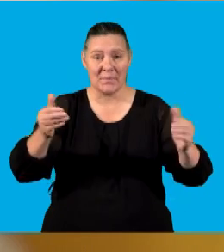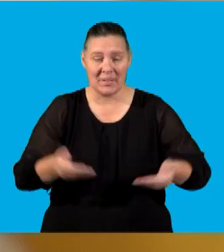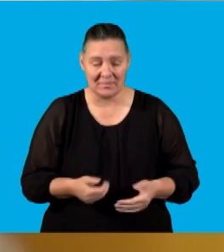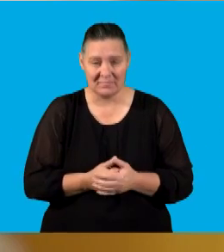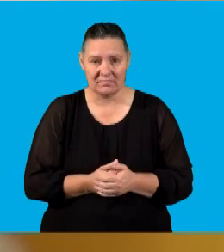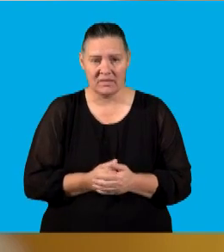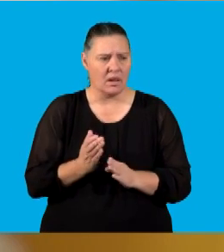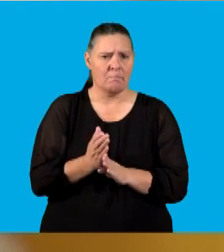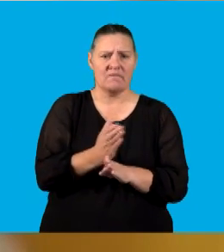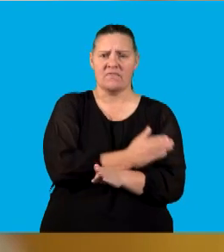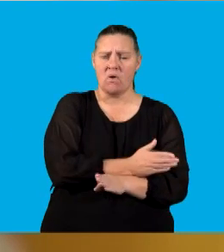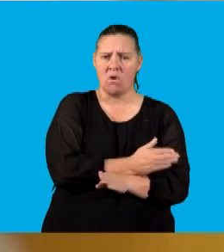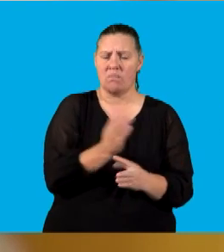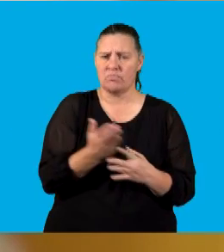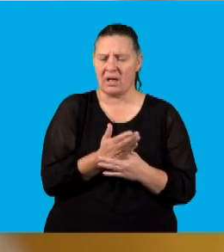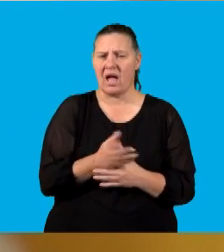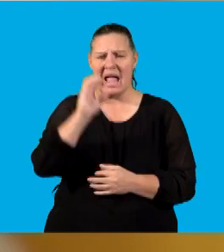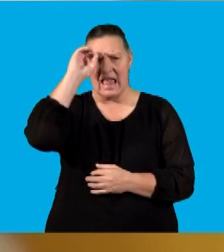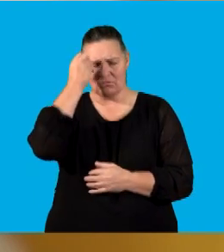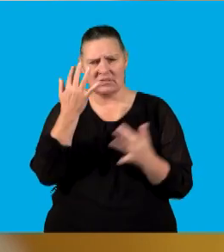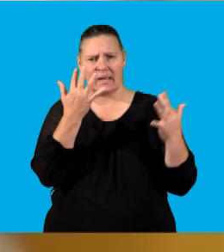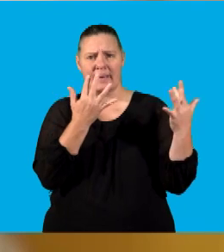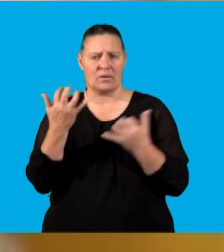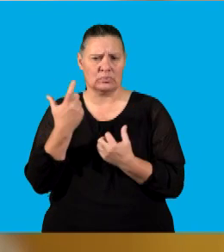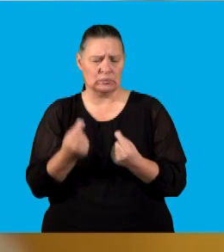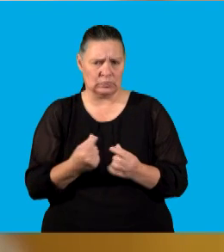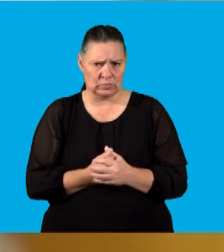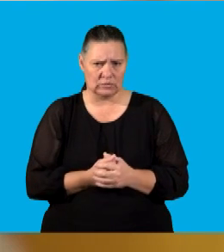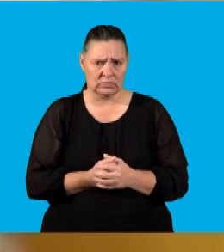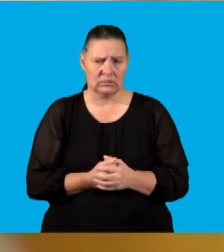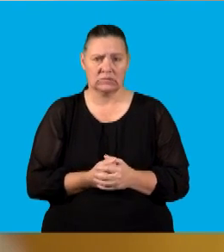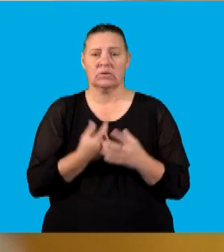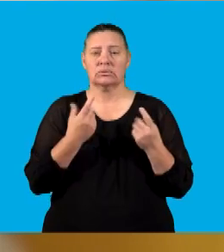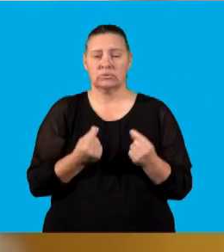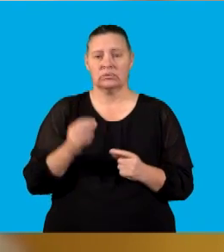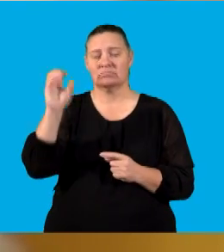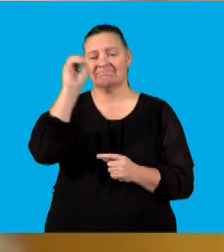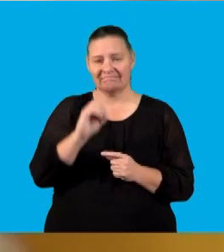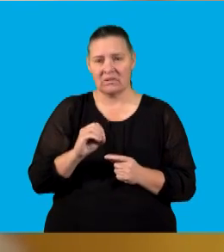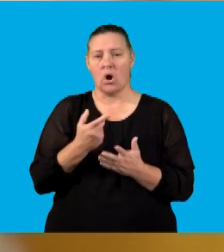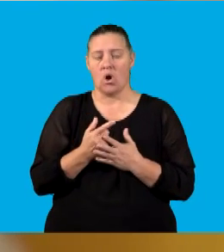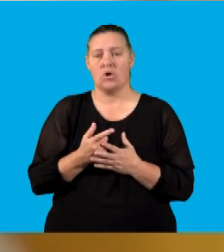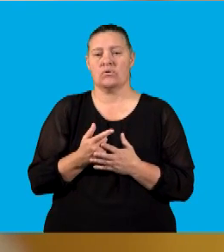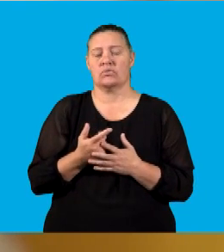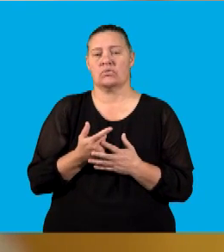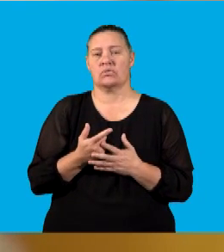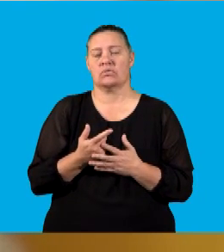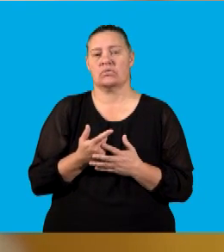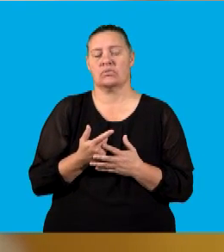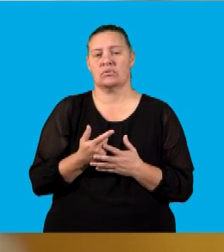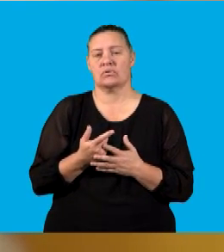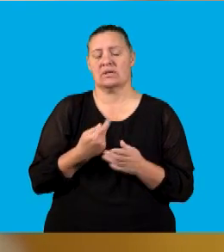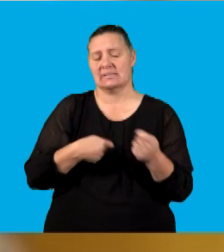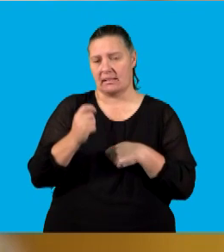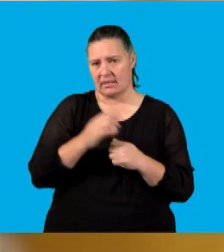Welcome back, dear learners. Before the ad break, we did some interesting calculations. We did the percentage operating expenses on sales.